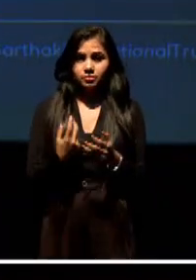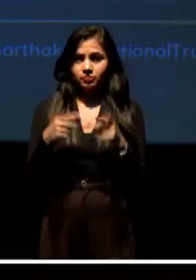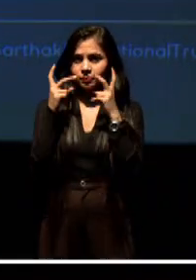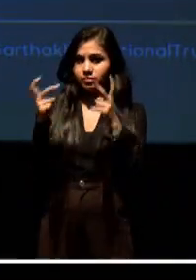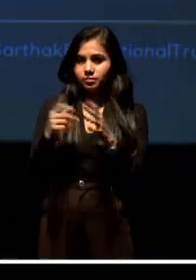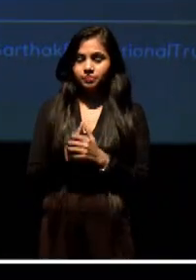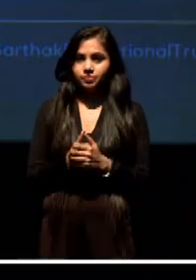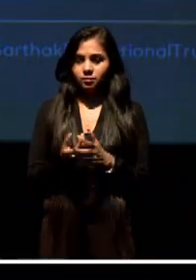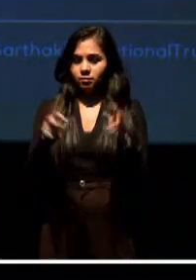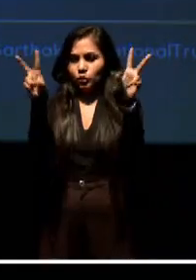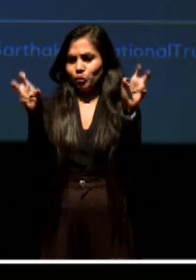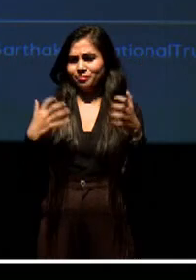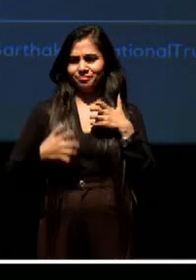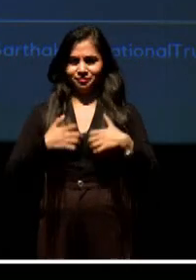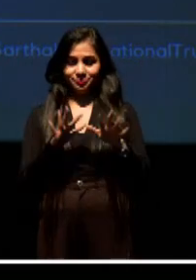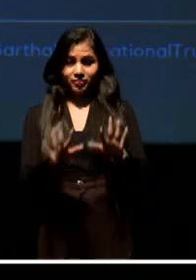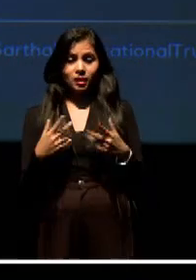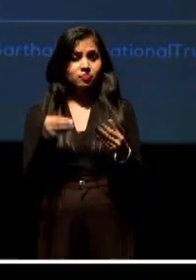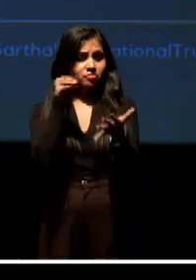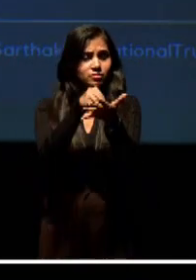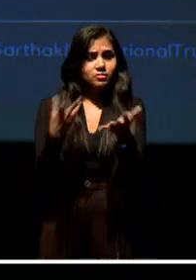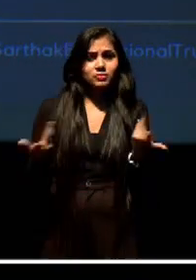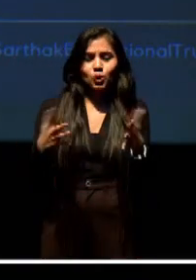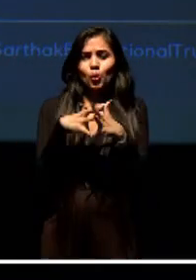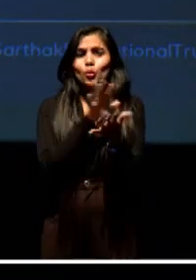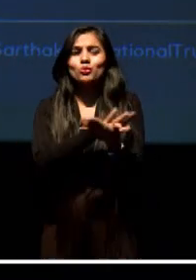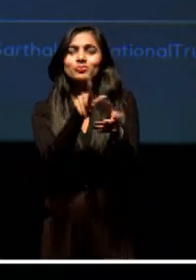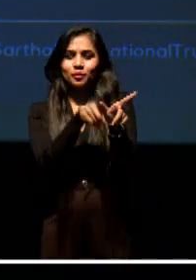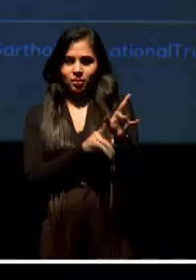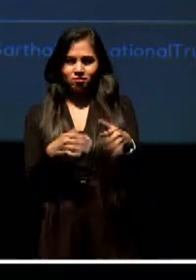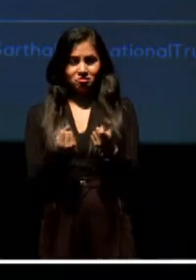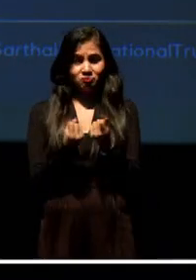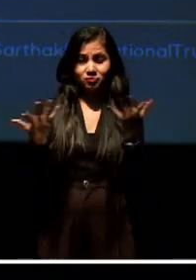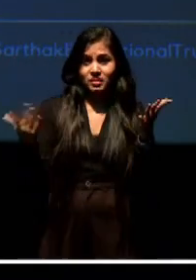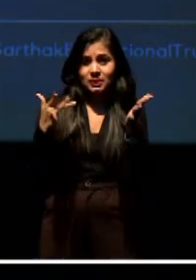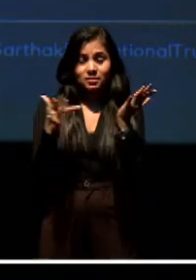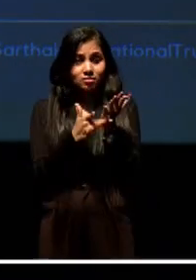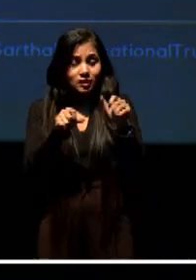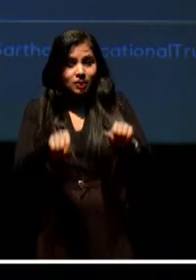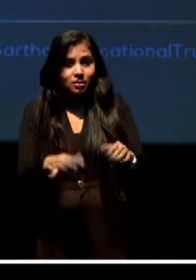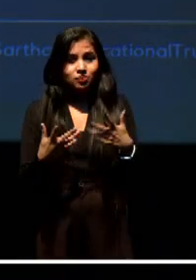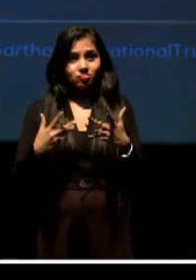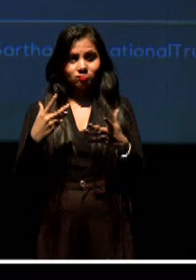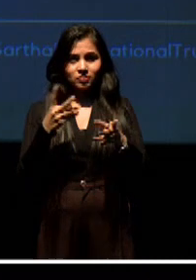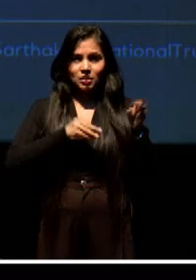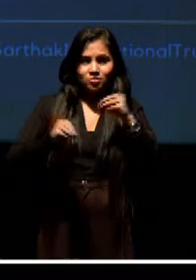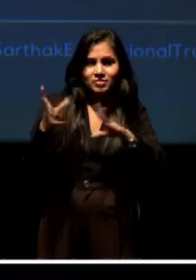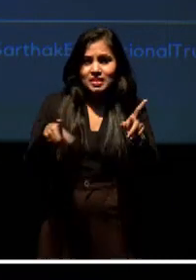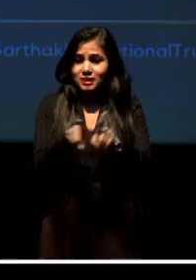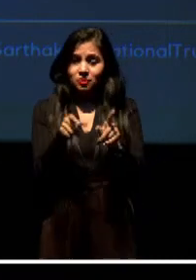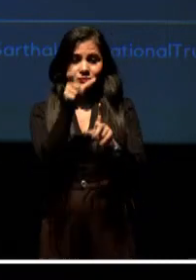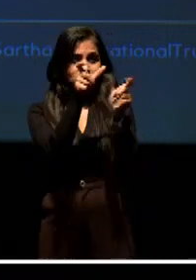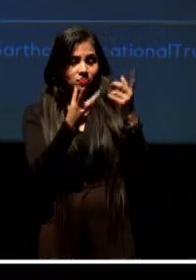the topic is very interesting today, and I'll tell you why. So there's a lot of technology moving around. There's a lot of